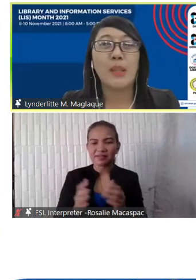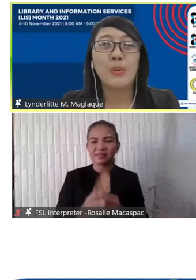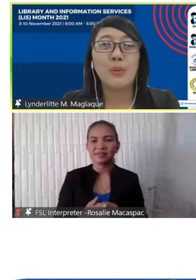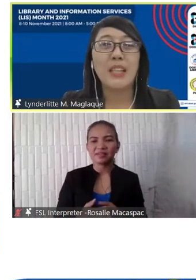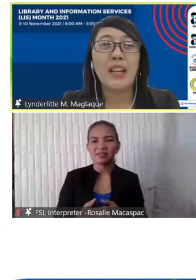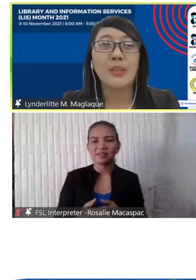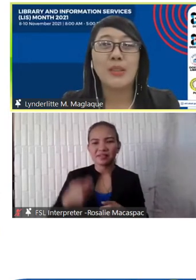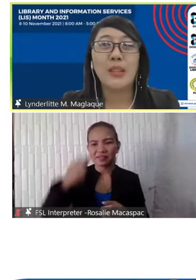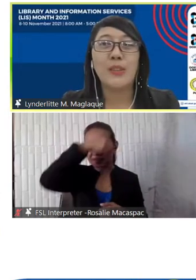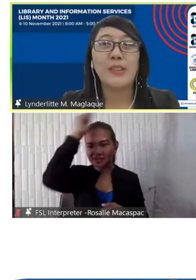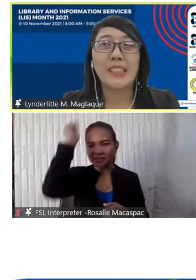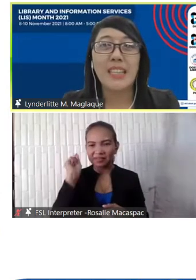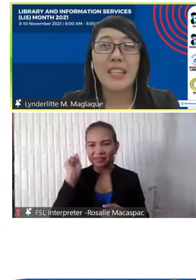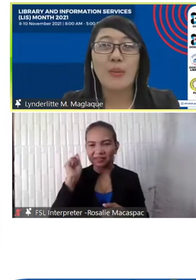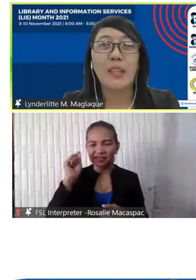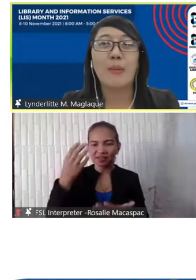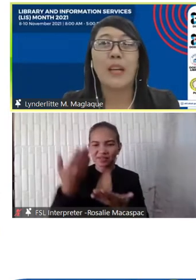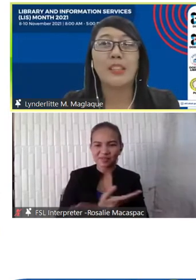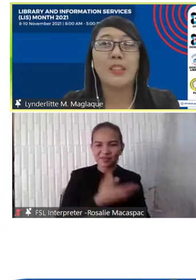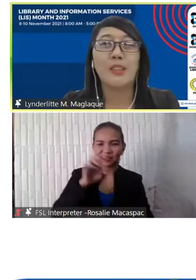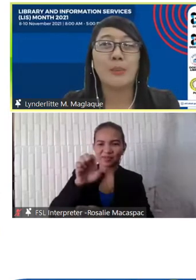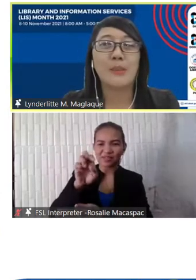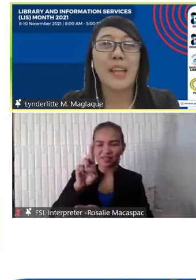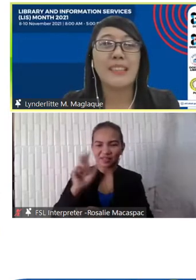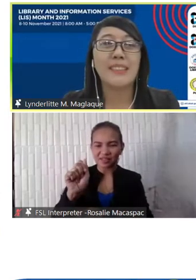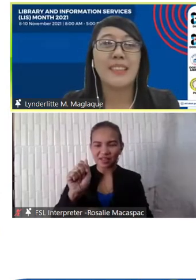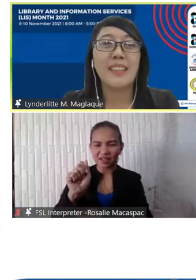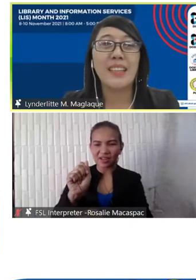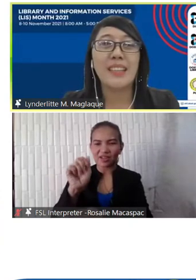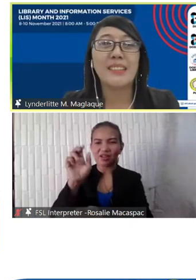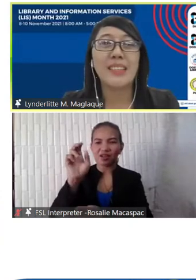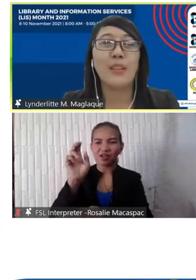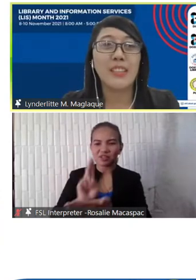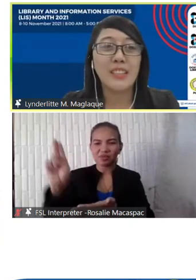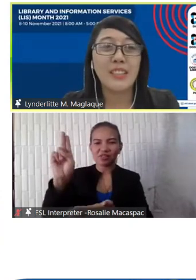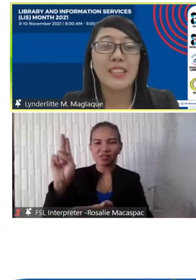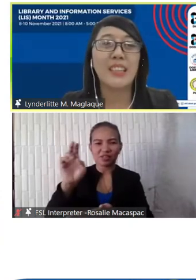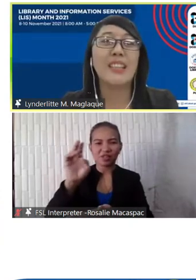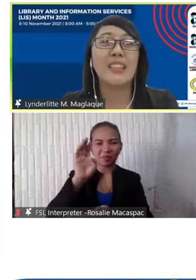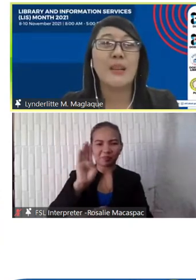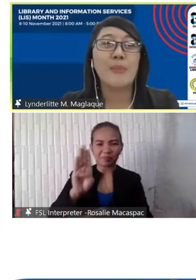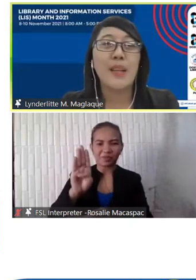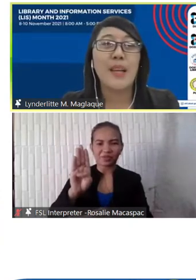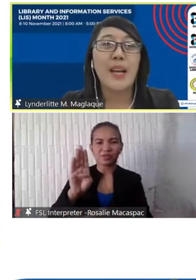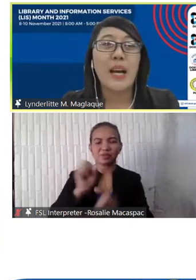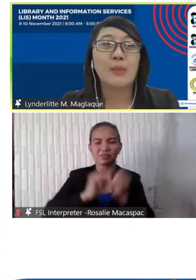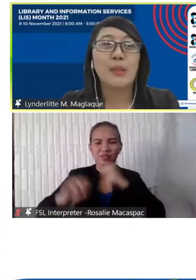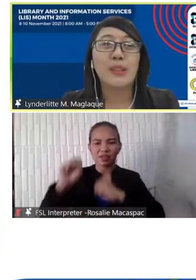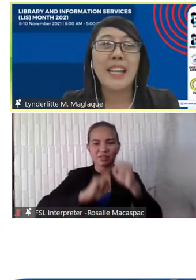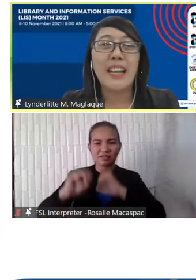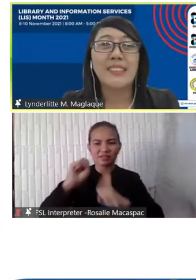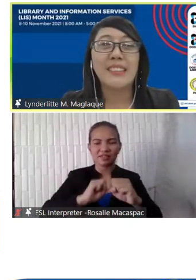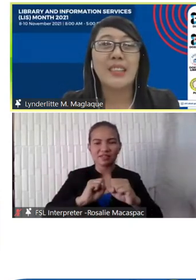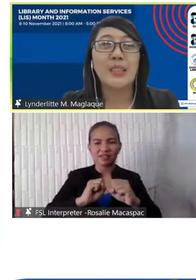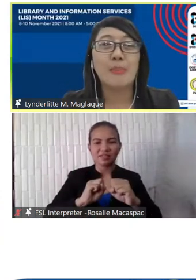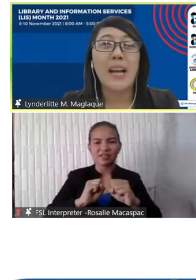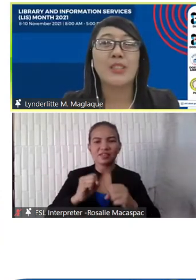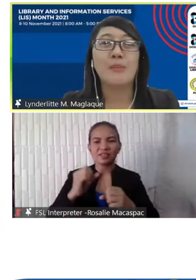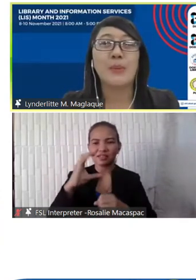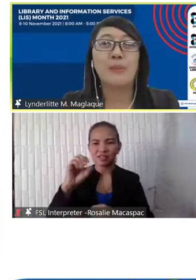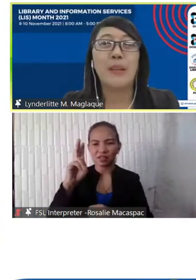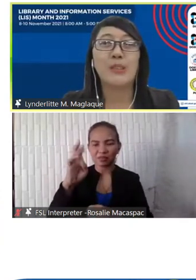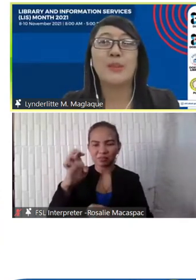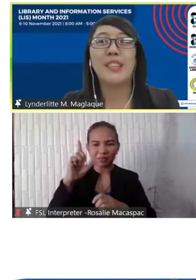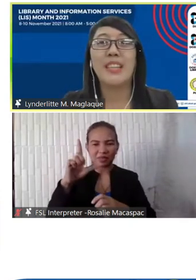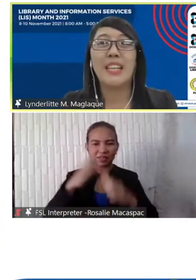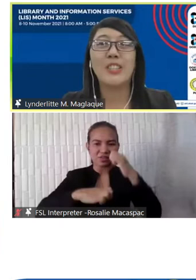graduated from the New Era University with a Bachelor of Science degree in Civil Engineering. After realizing her